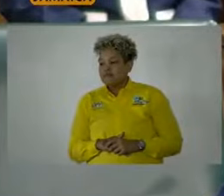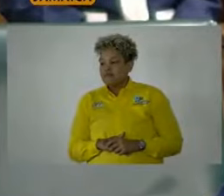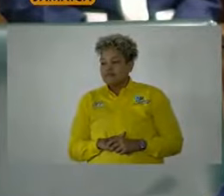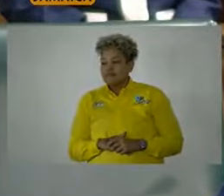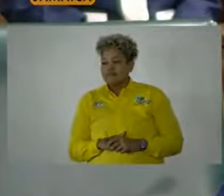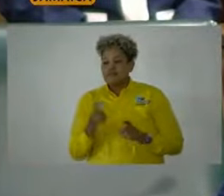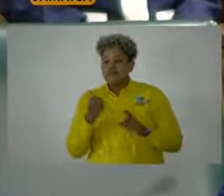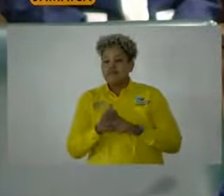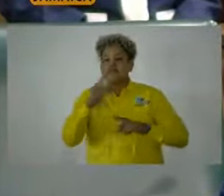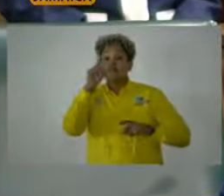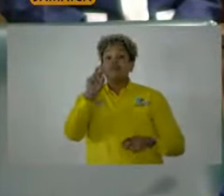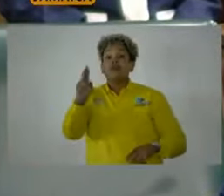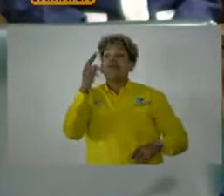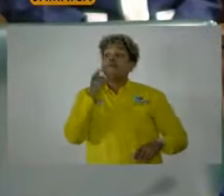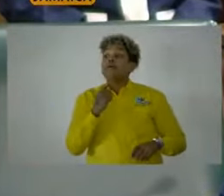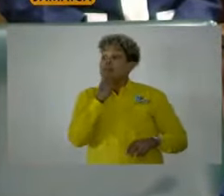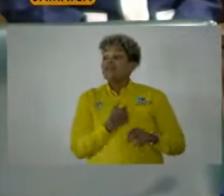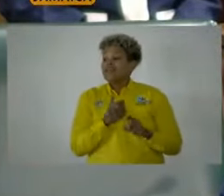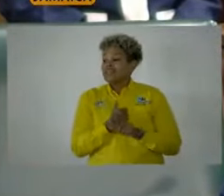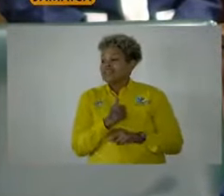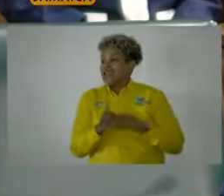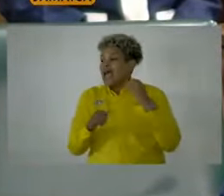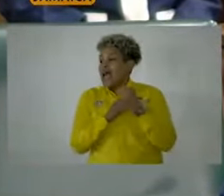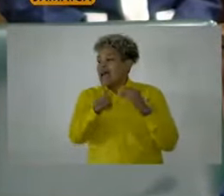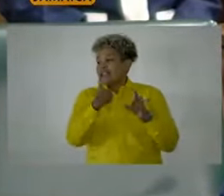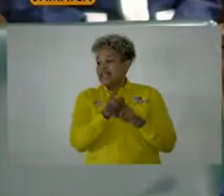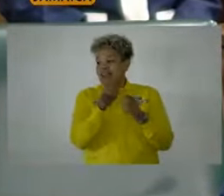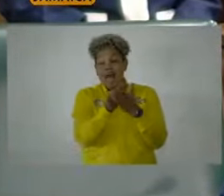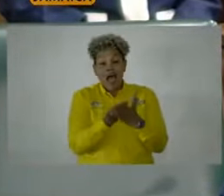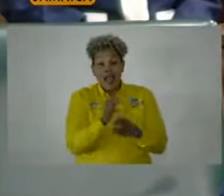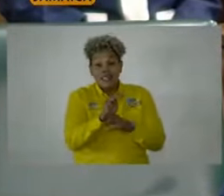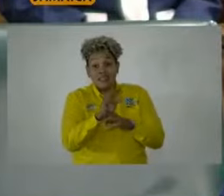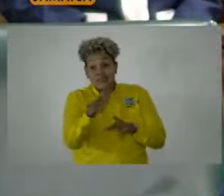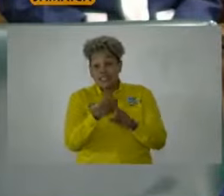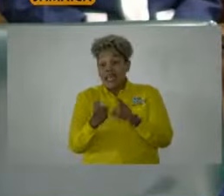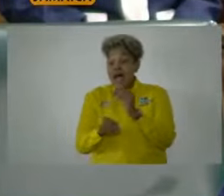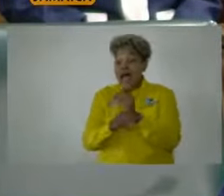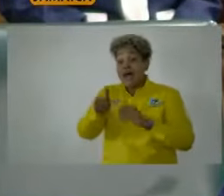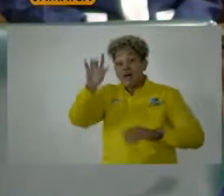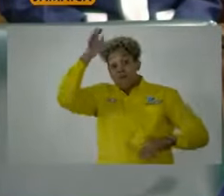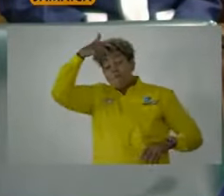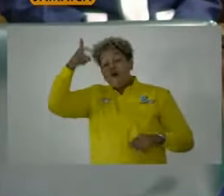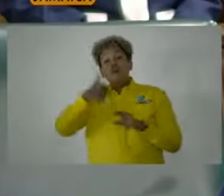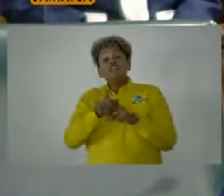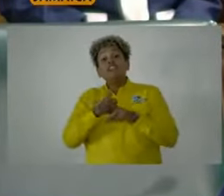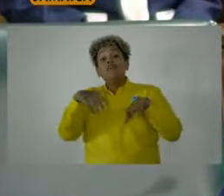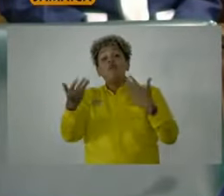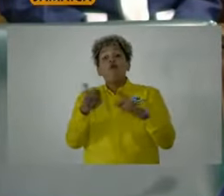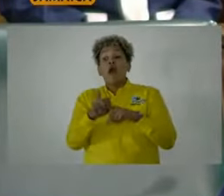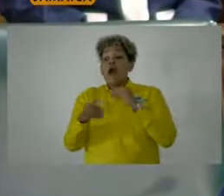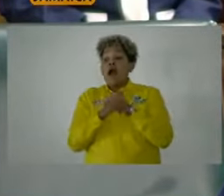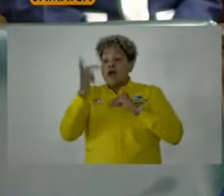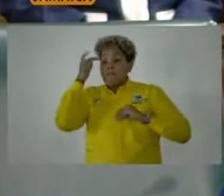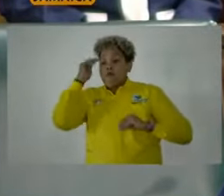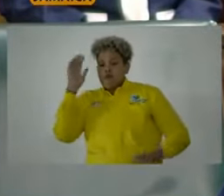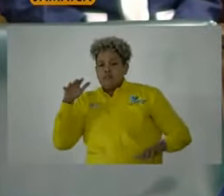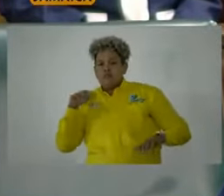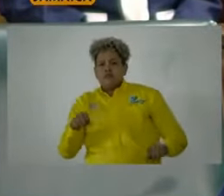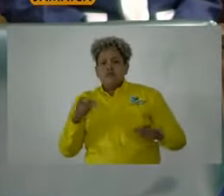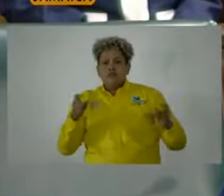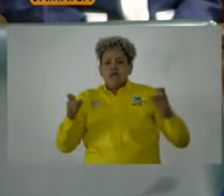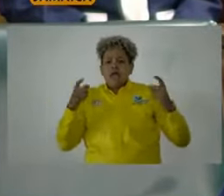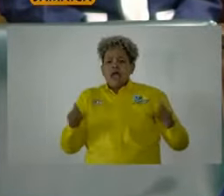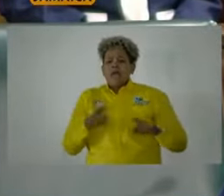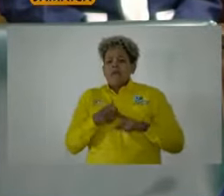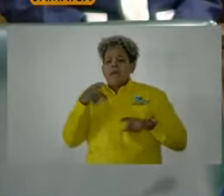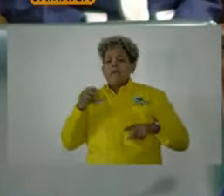With Dr. Peter Phillips as Finance Minister and Portia Simpson Miller As Prime Minister,